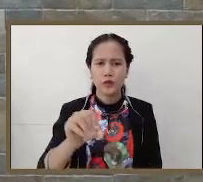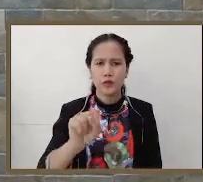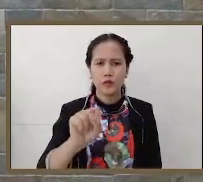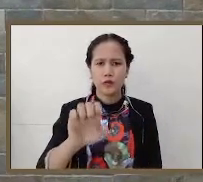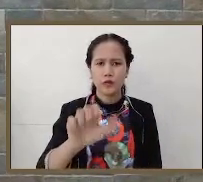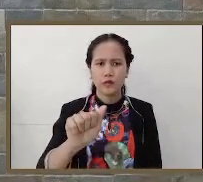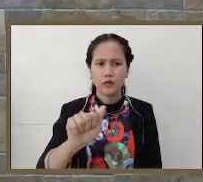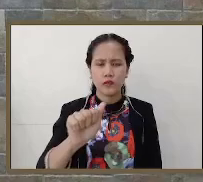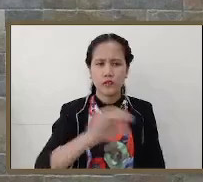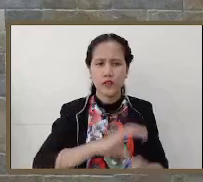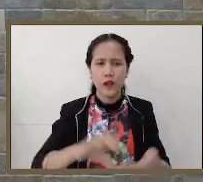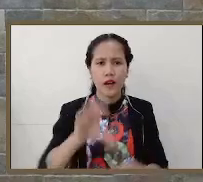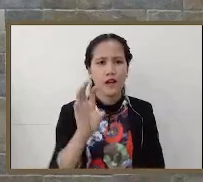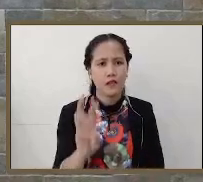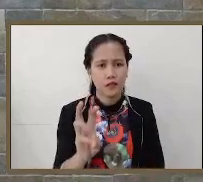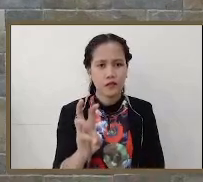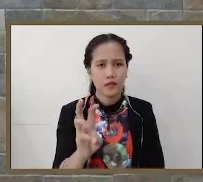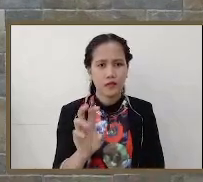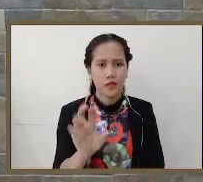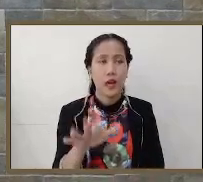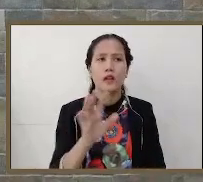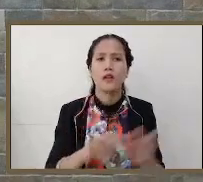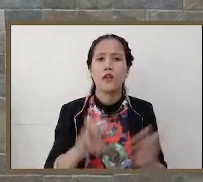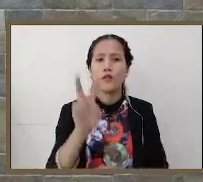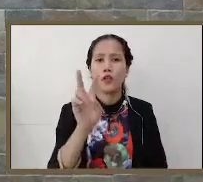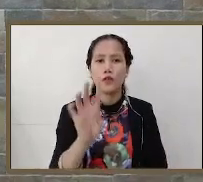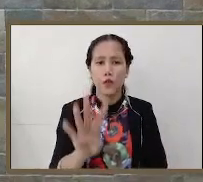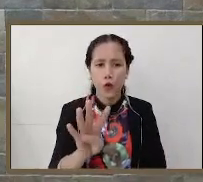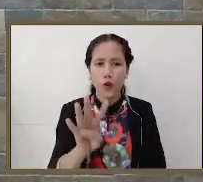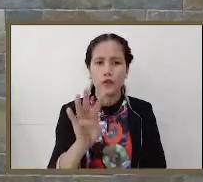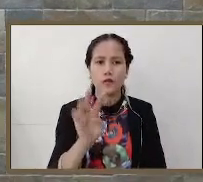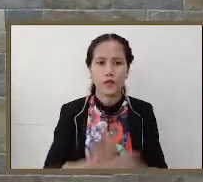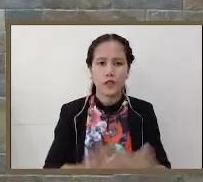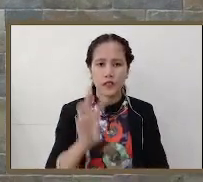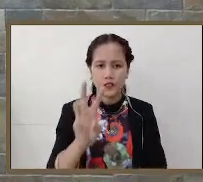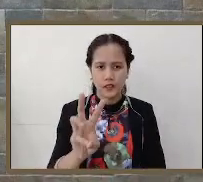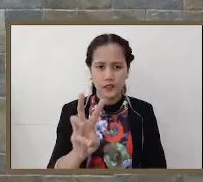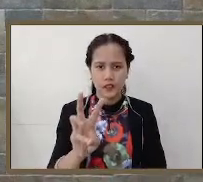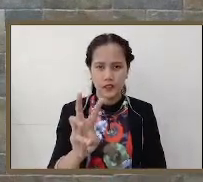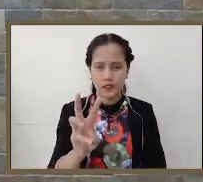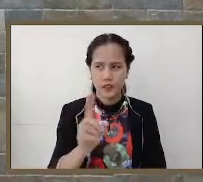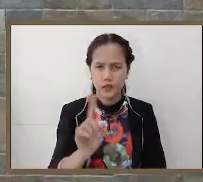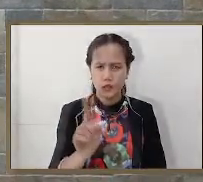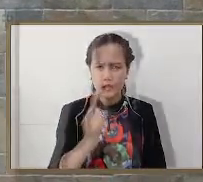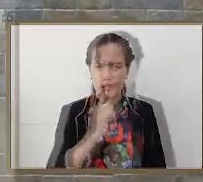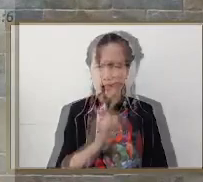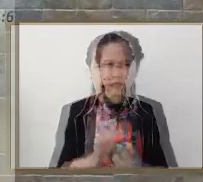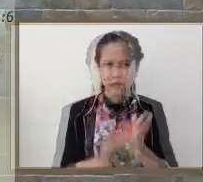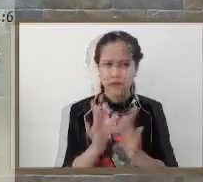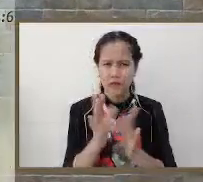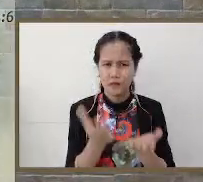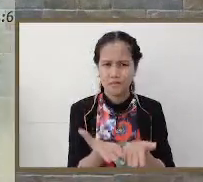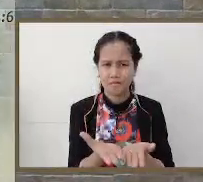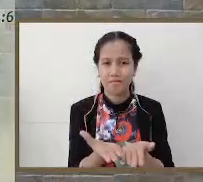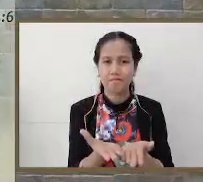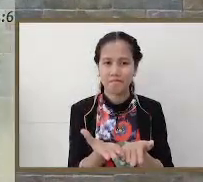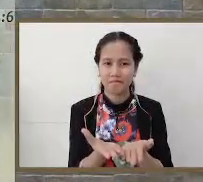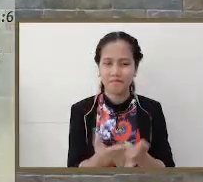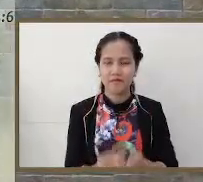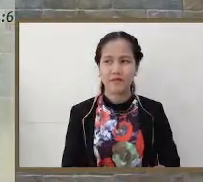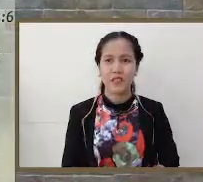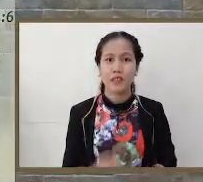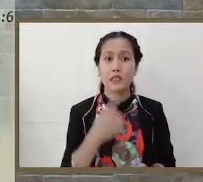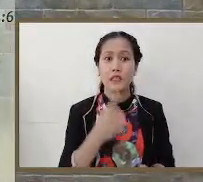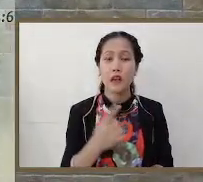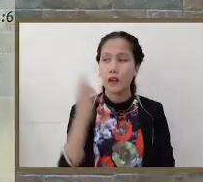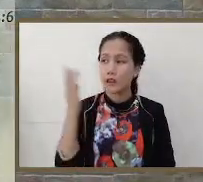Going back to the passage, let's go back to the passage, brethren. Look at your Bible. Ano sabi po ng Biblia? Ano sabi po ng Biblia? Sabi ng Bible,